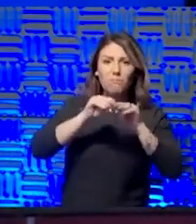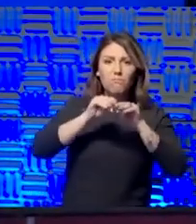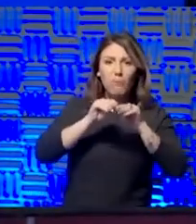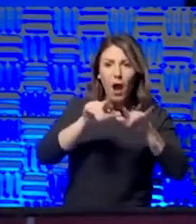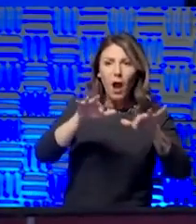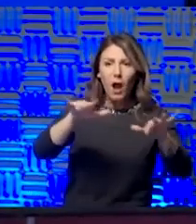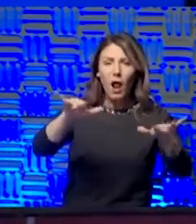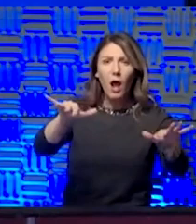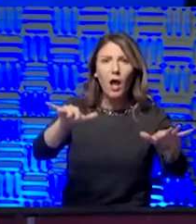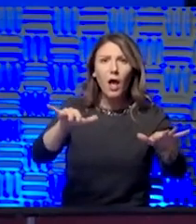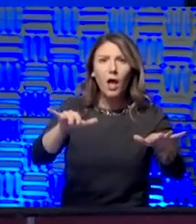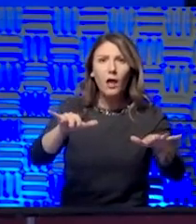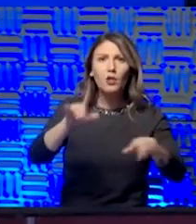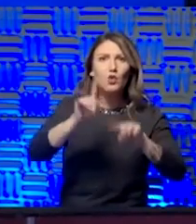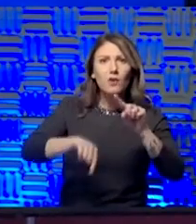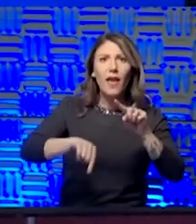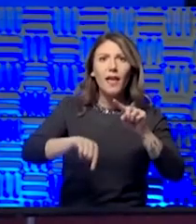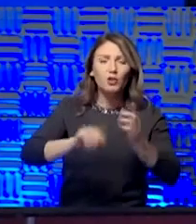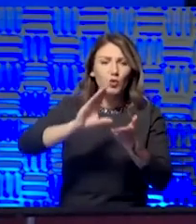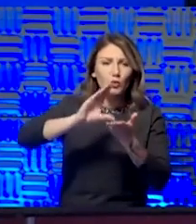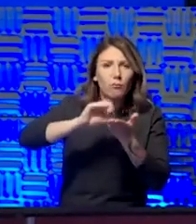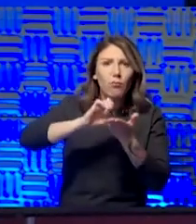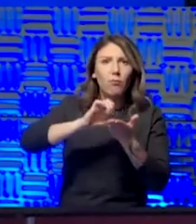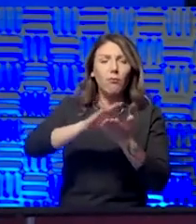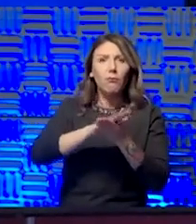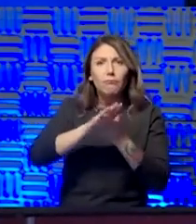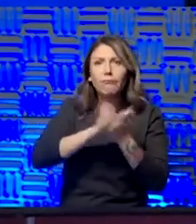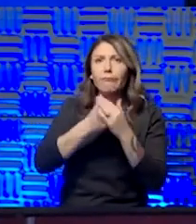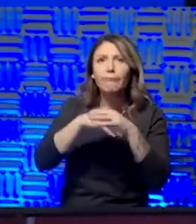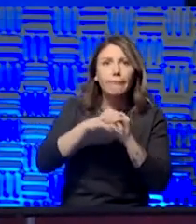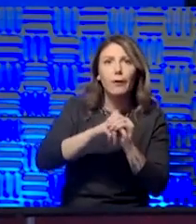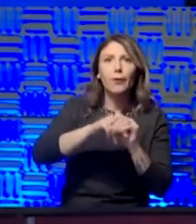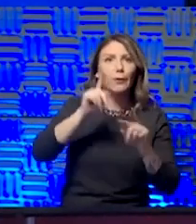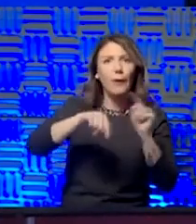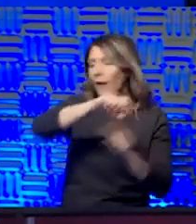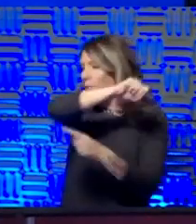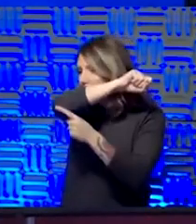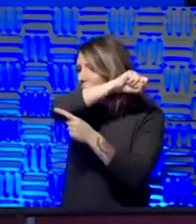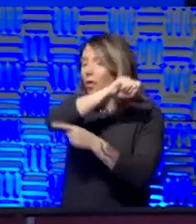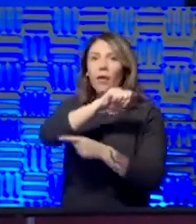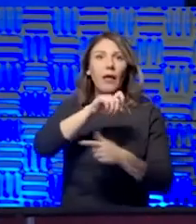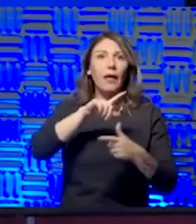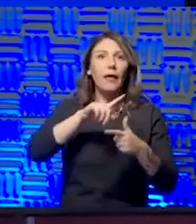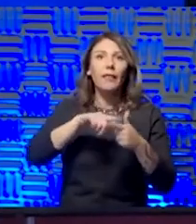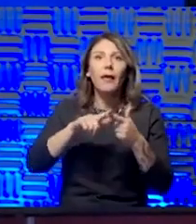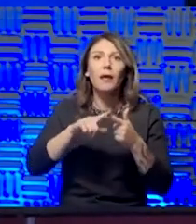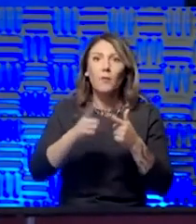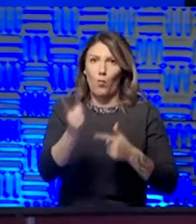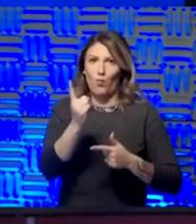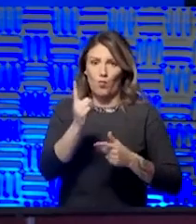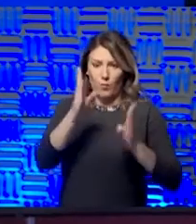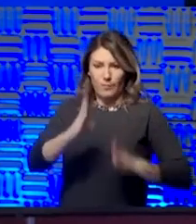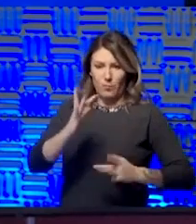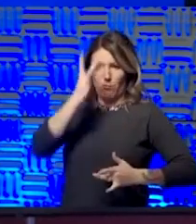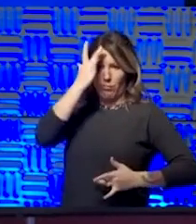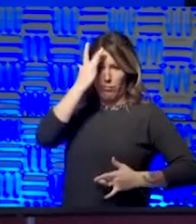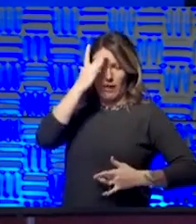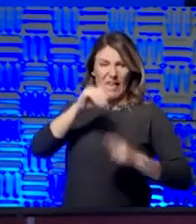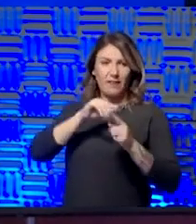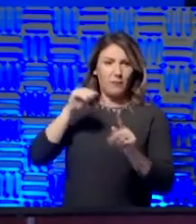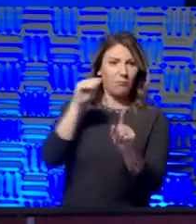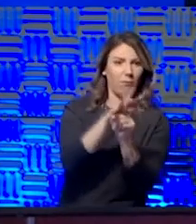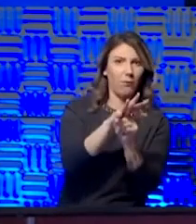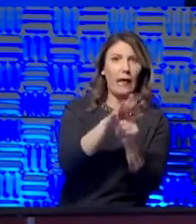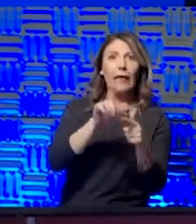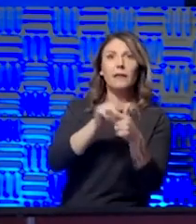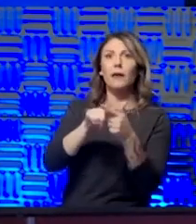this, and suddenly a number of folks from that get infected? What is that going to do to the to the